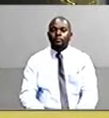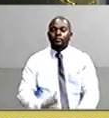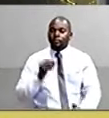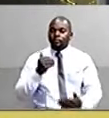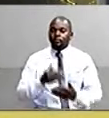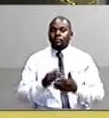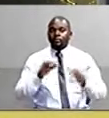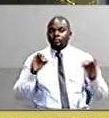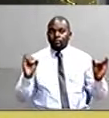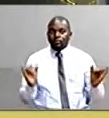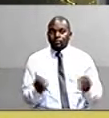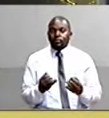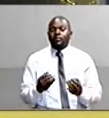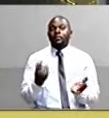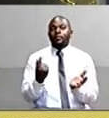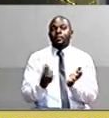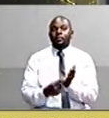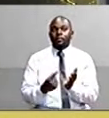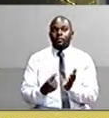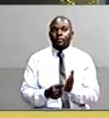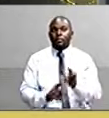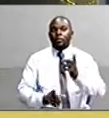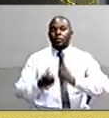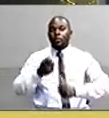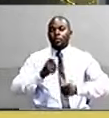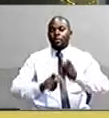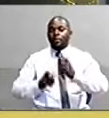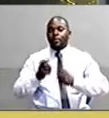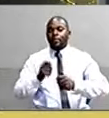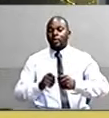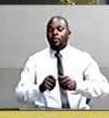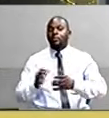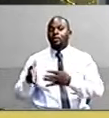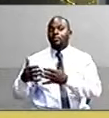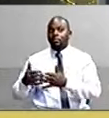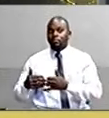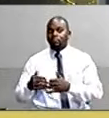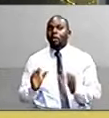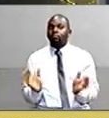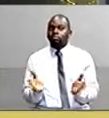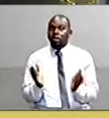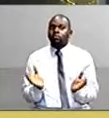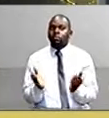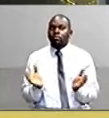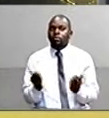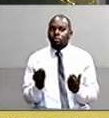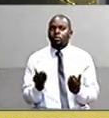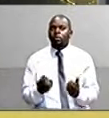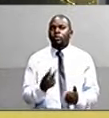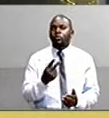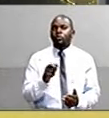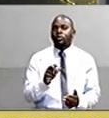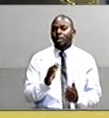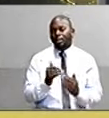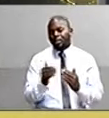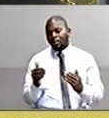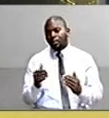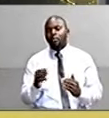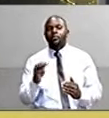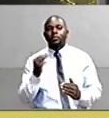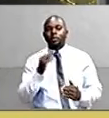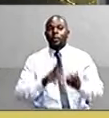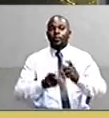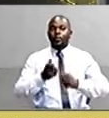There, of course, for Uganda's milk industry having a boost there from just 2.something million liters